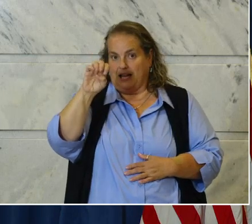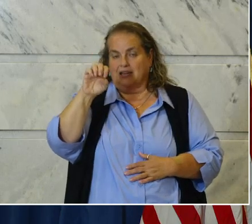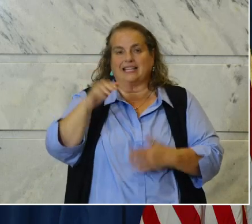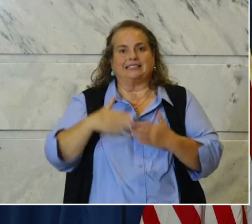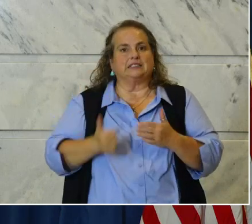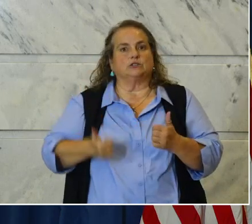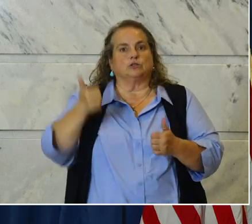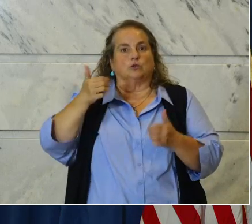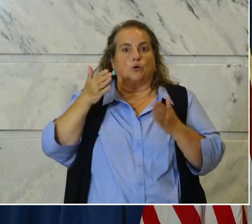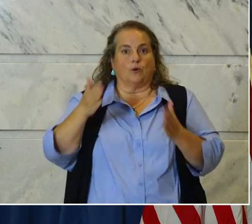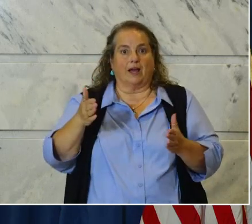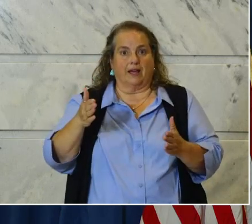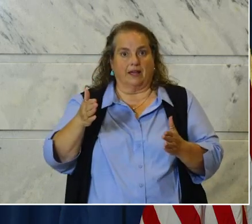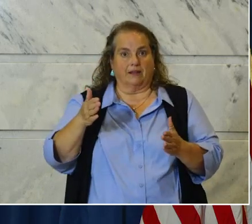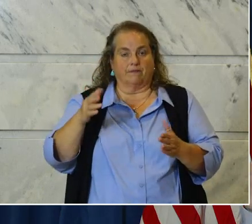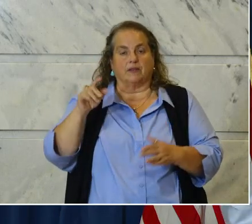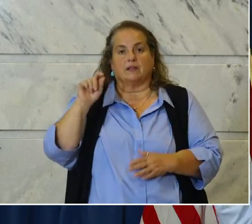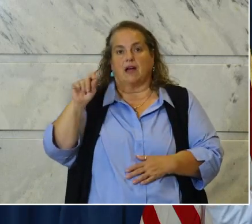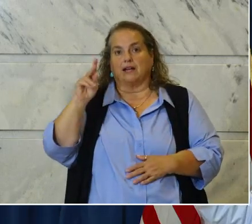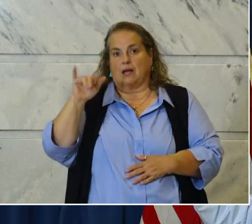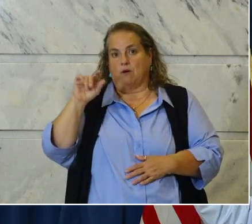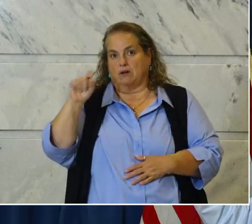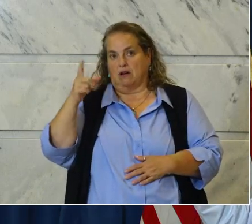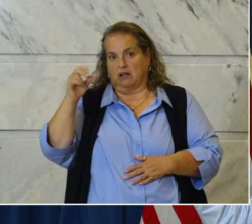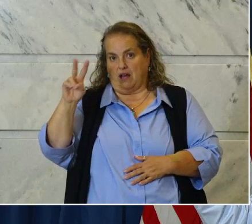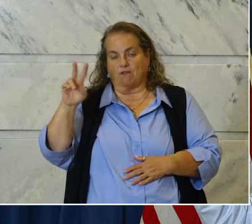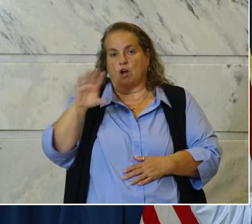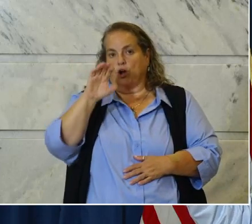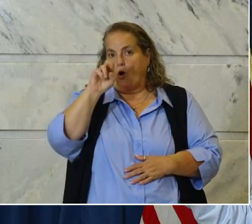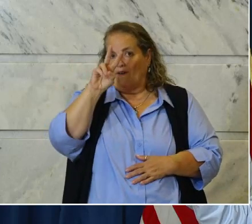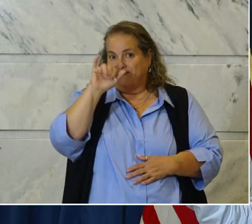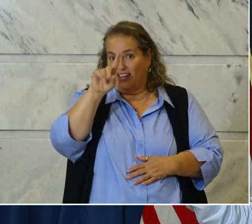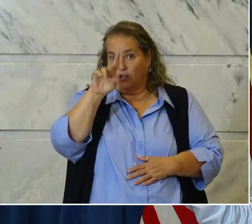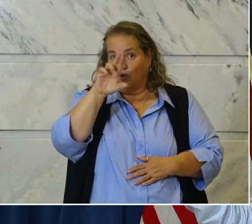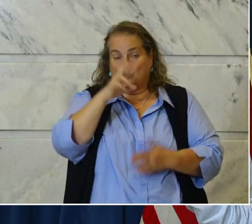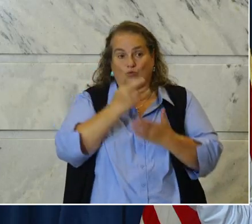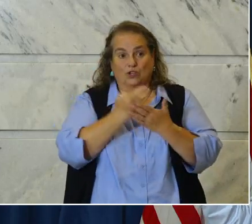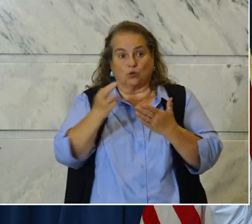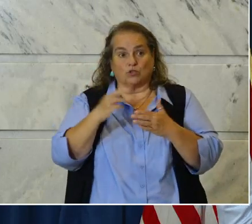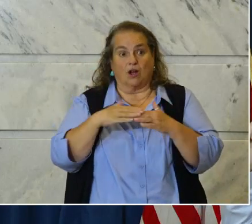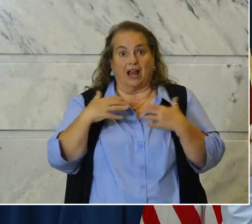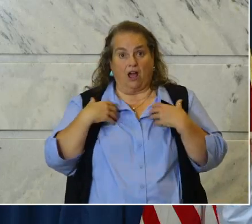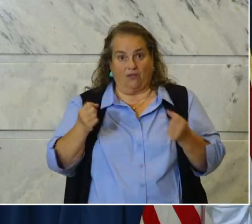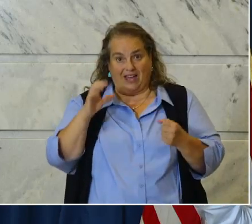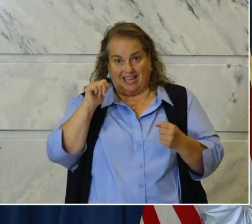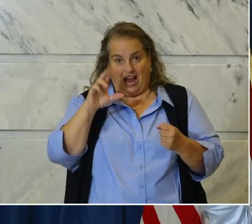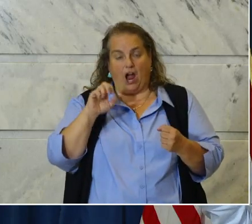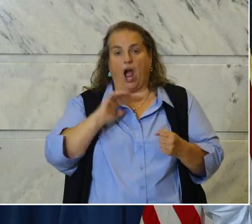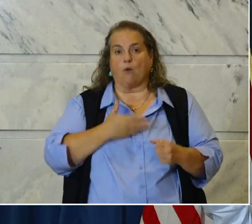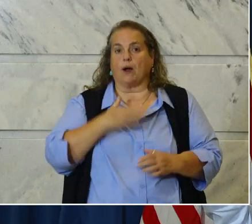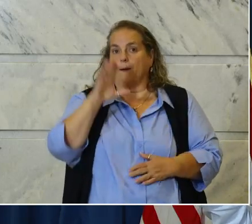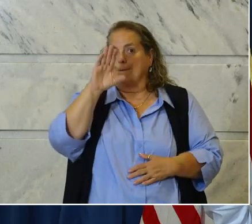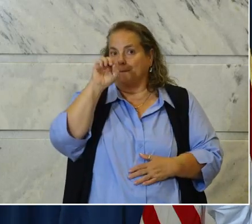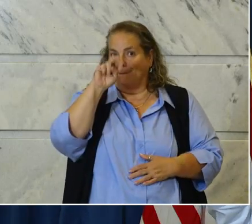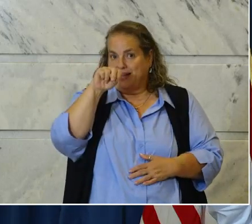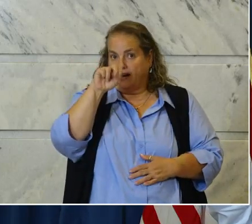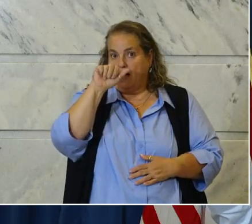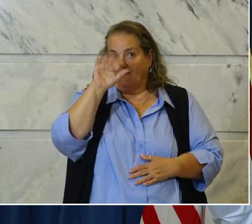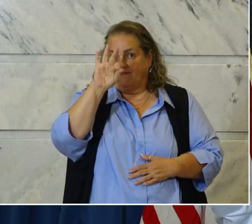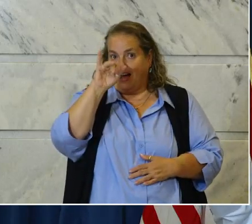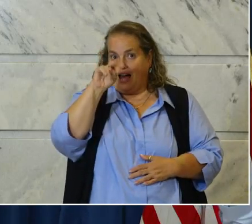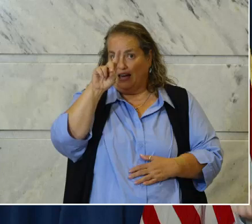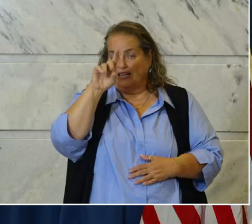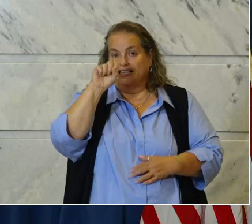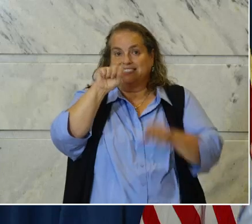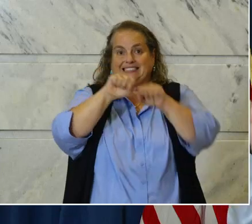Okay, so Secretary Freelander is here. You can go to our COVID website on resources on healthcare. It's our Benefind system that is out there